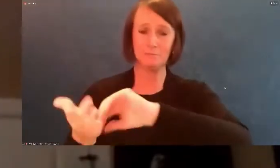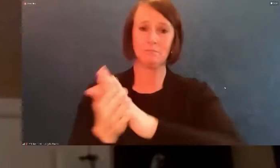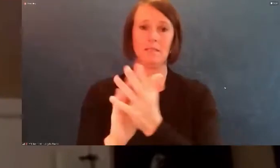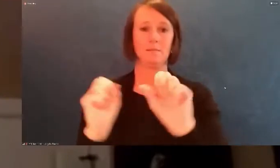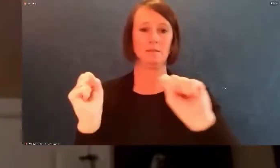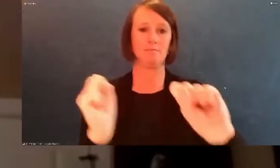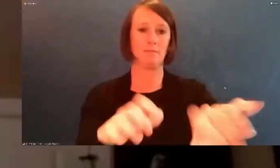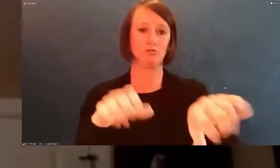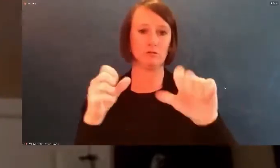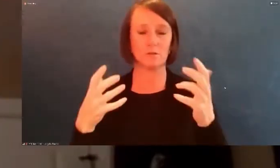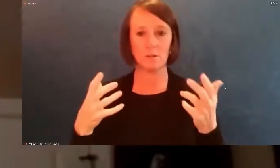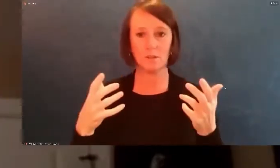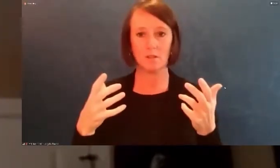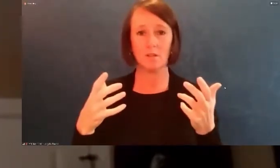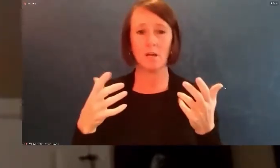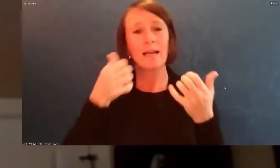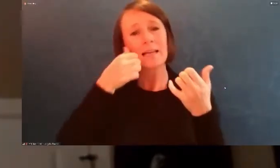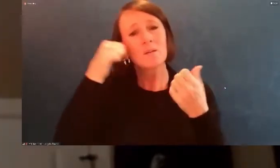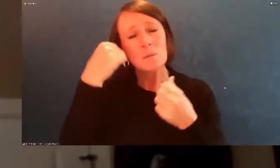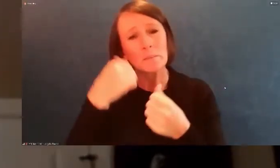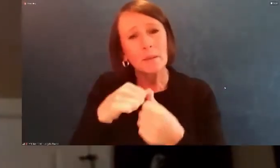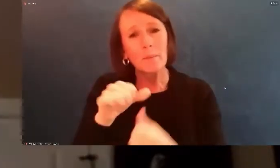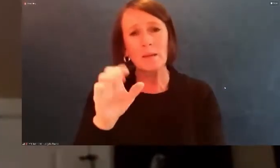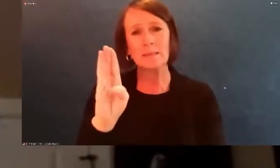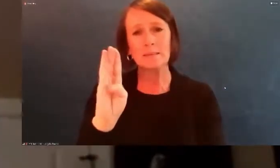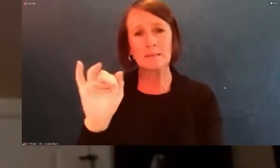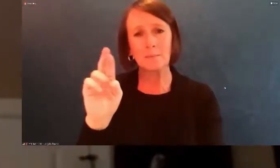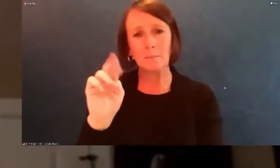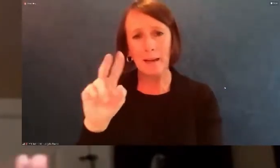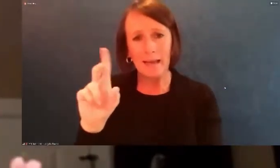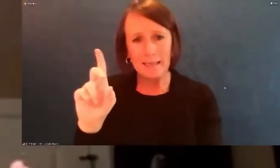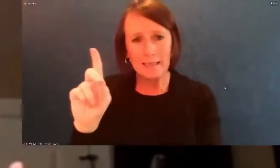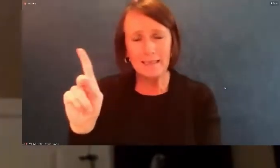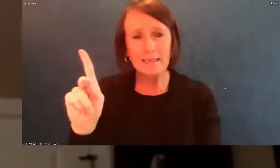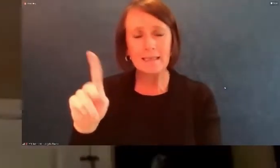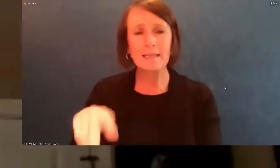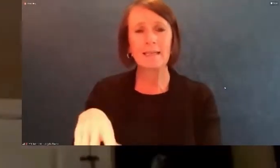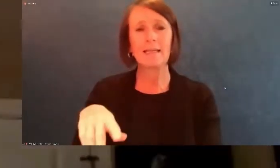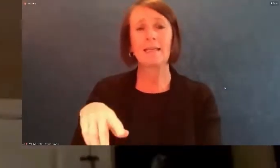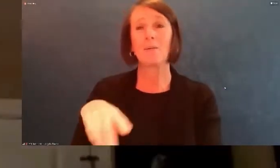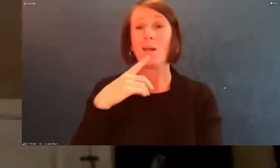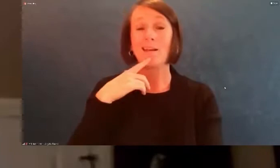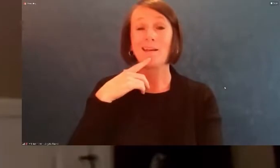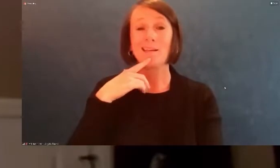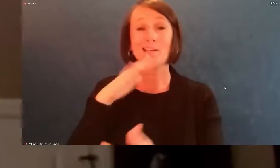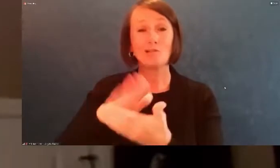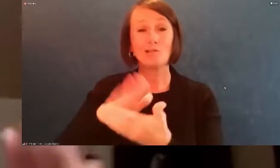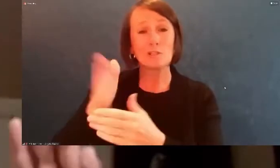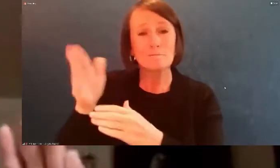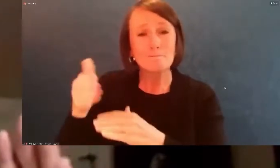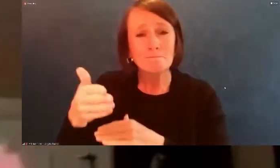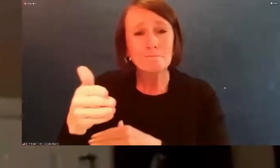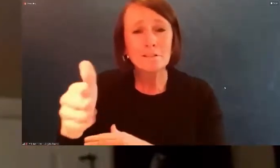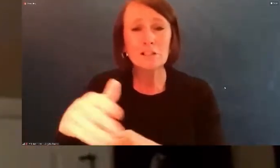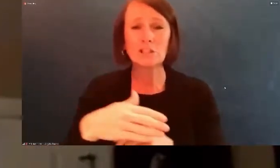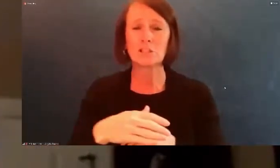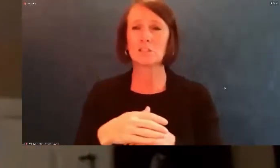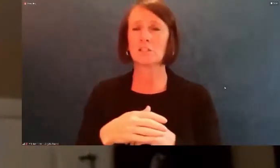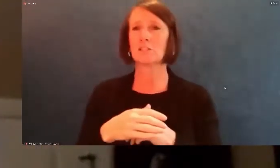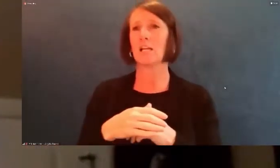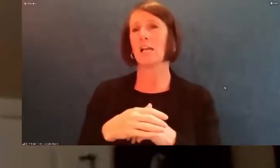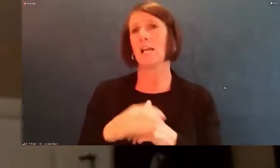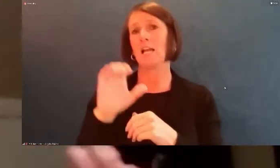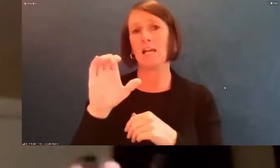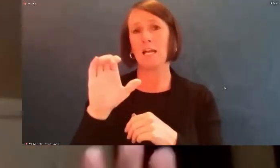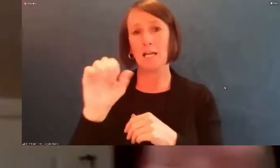still remember his bannock, when he fried pickerel, when he did caribou meat. And my dad hired